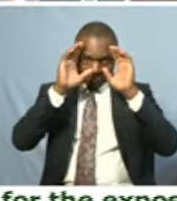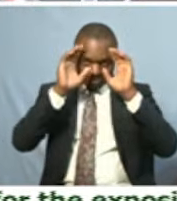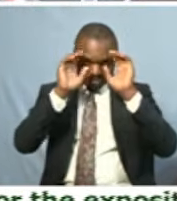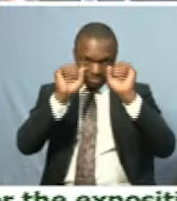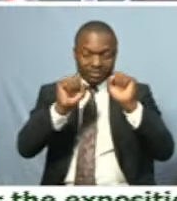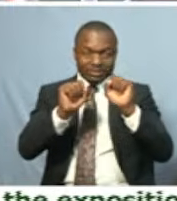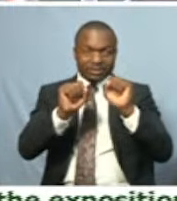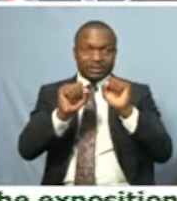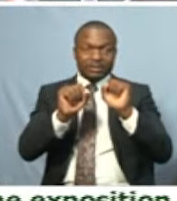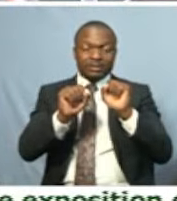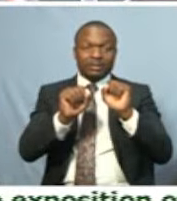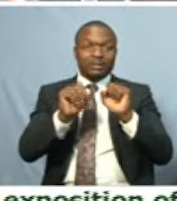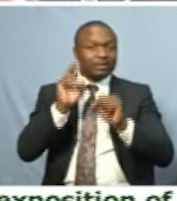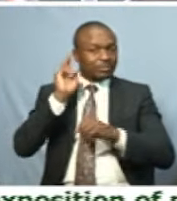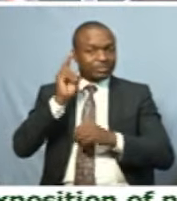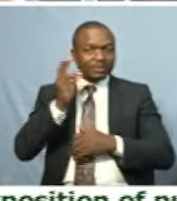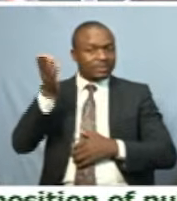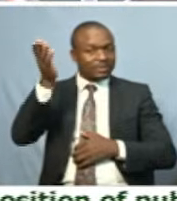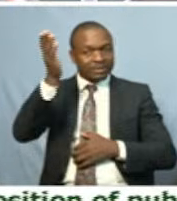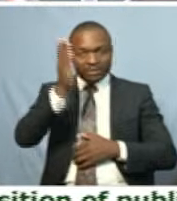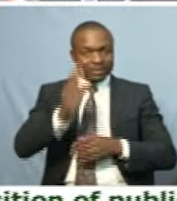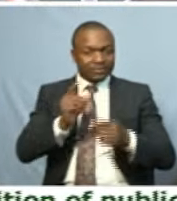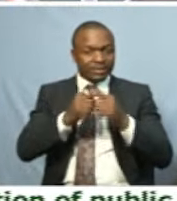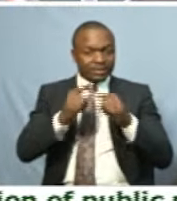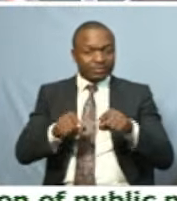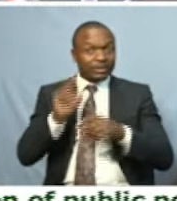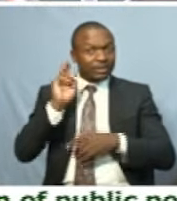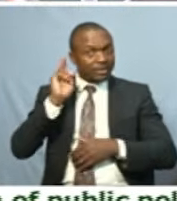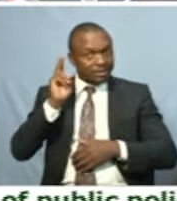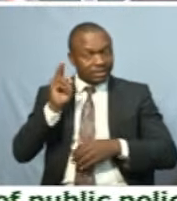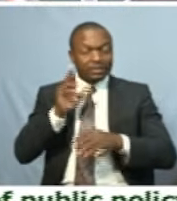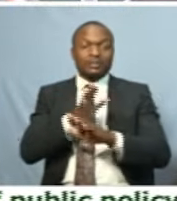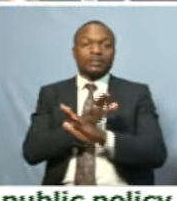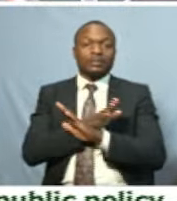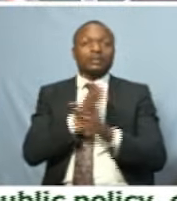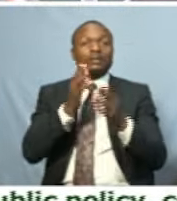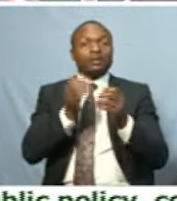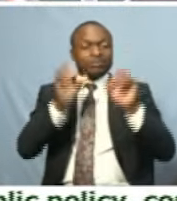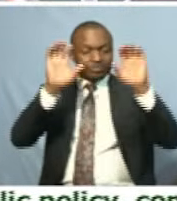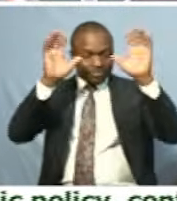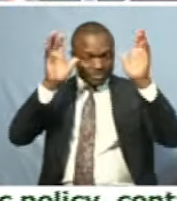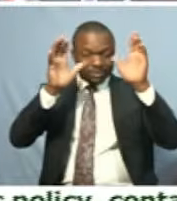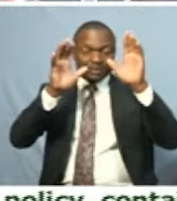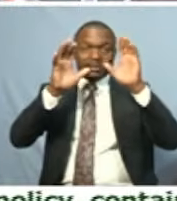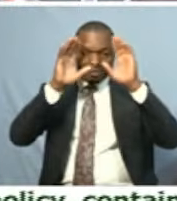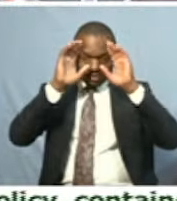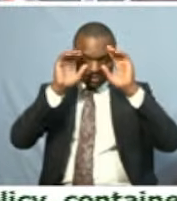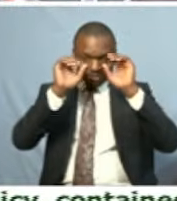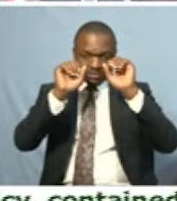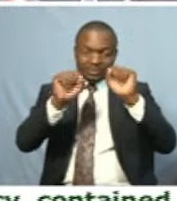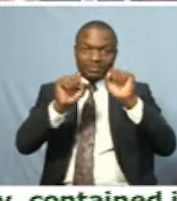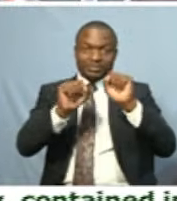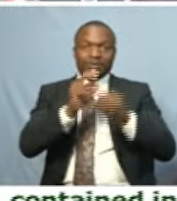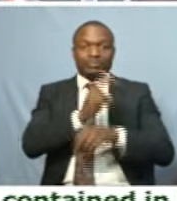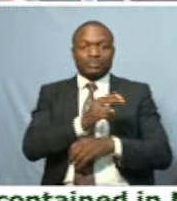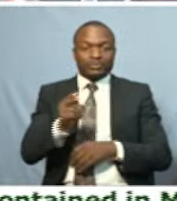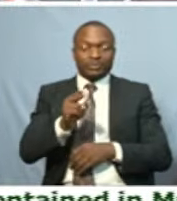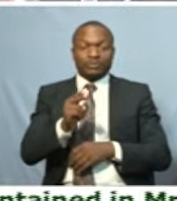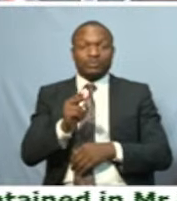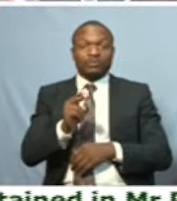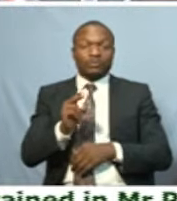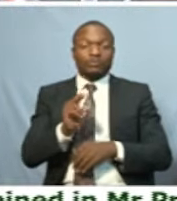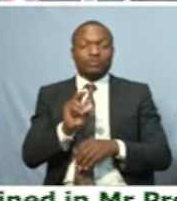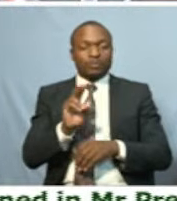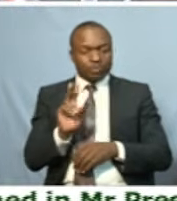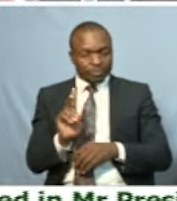It's very historical. It has never happened in the history of Zambia. And we want to congratulate President Hakainde Hichilema for walking the talk.